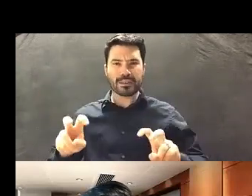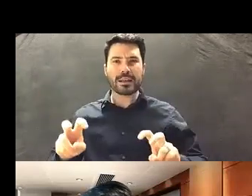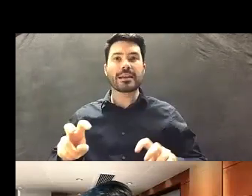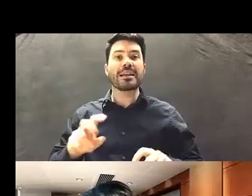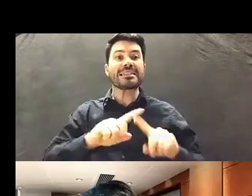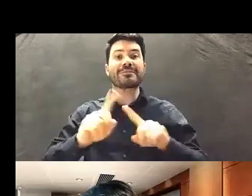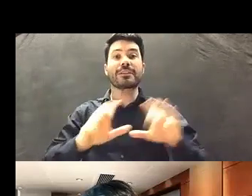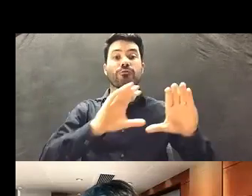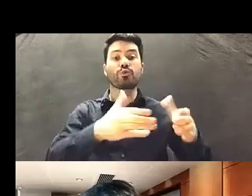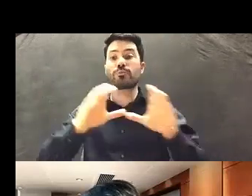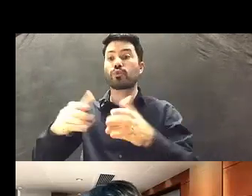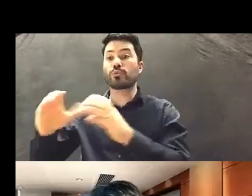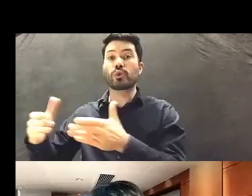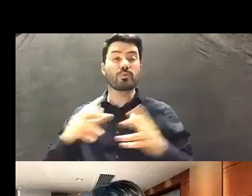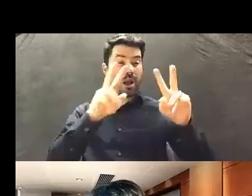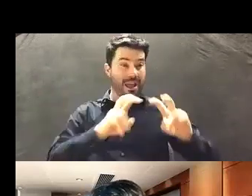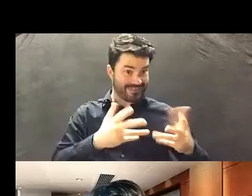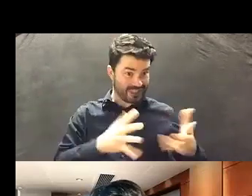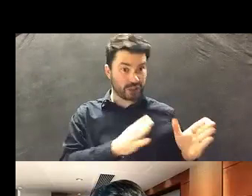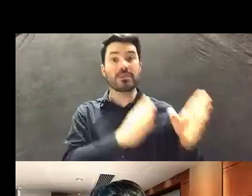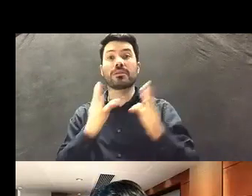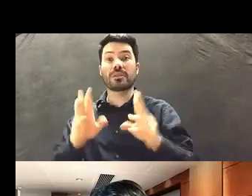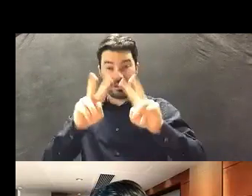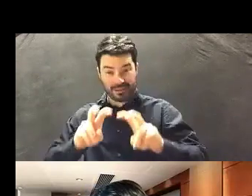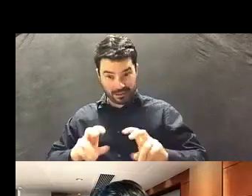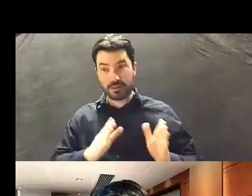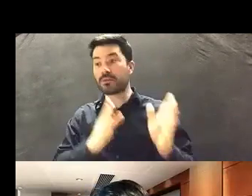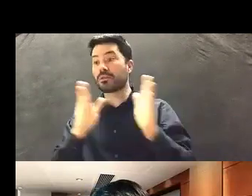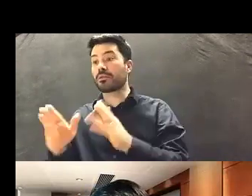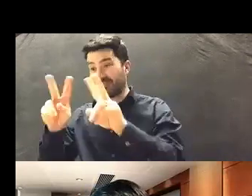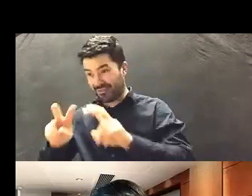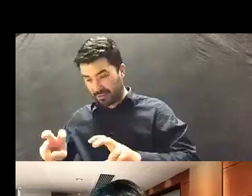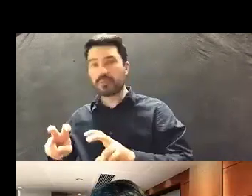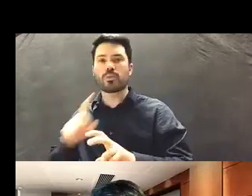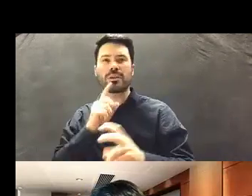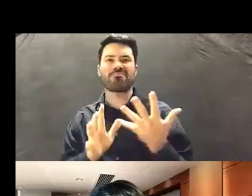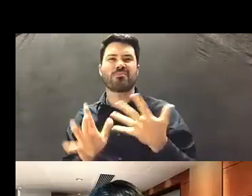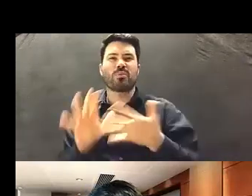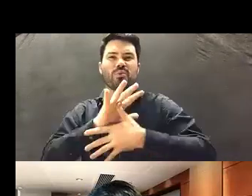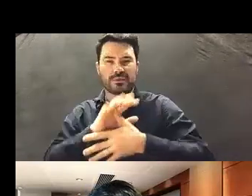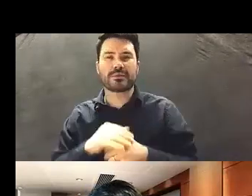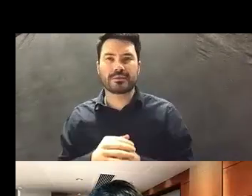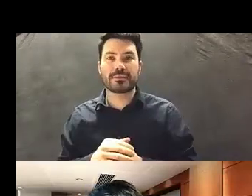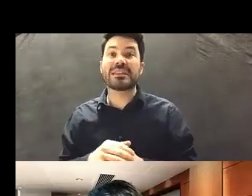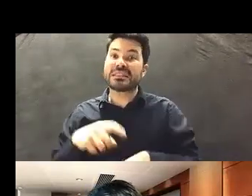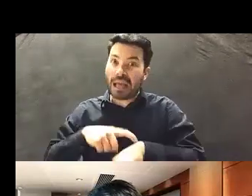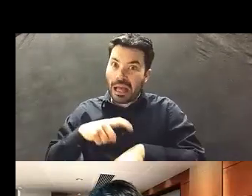a prioritized matter. This work will take some time to complete, and we'll be continuing this work